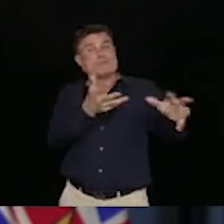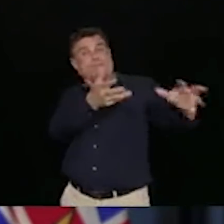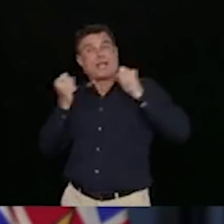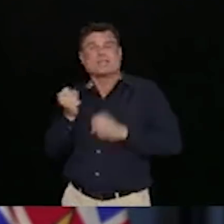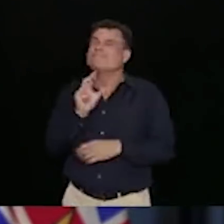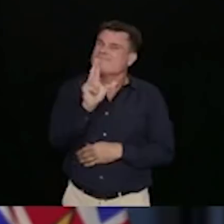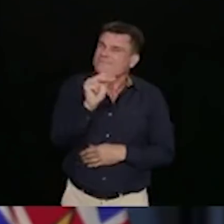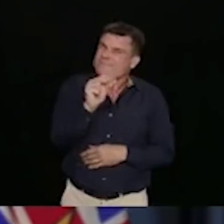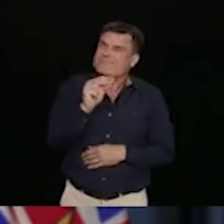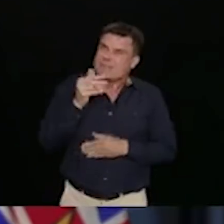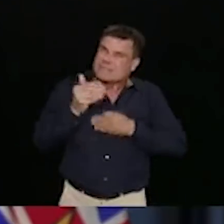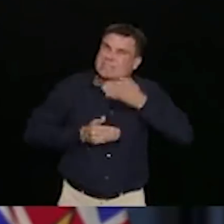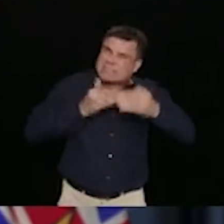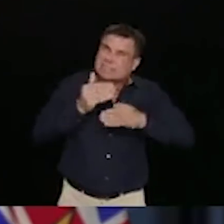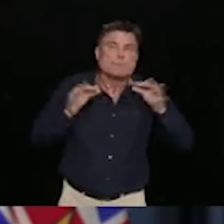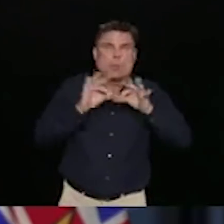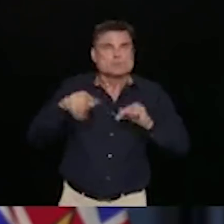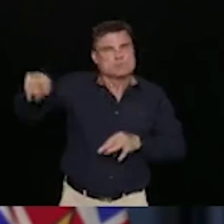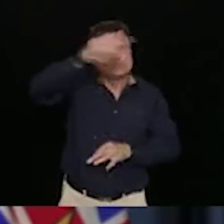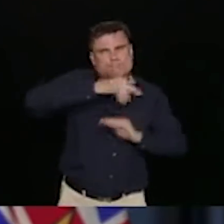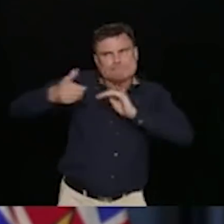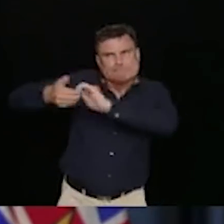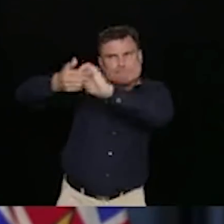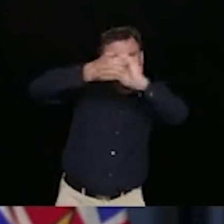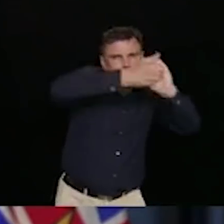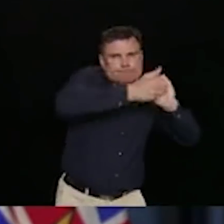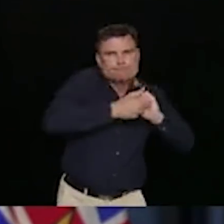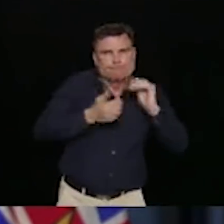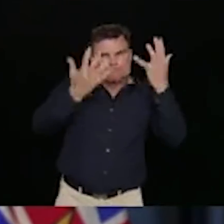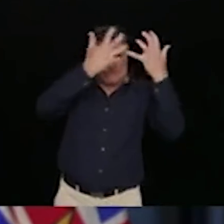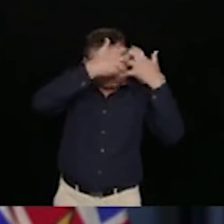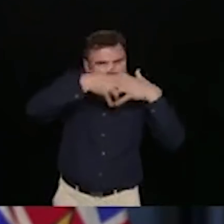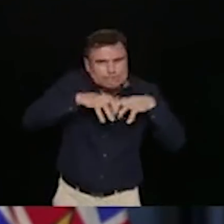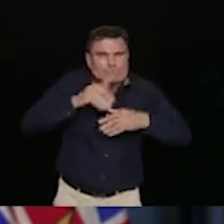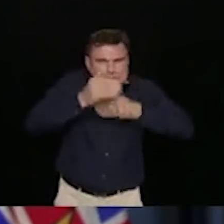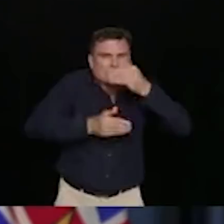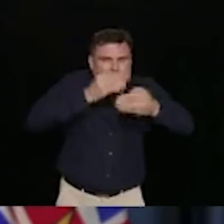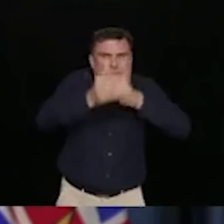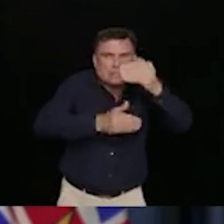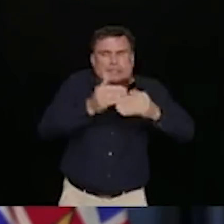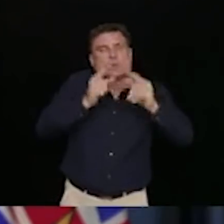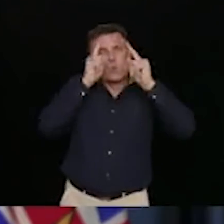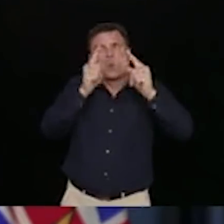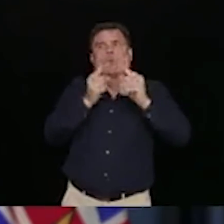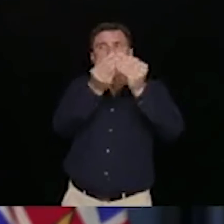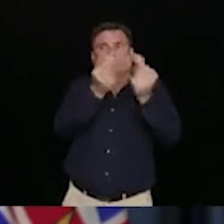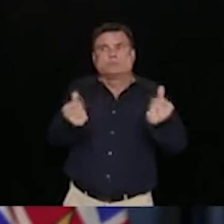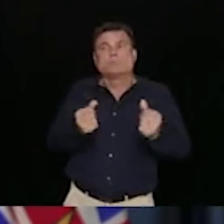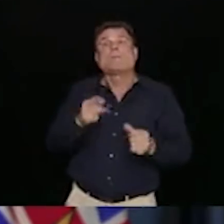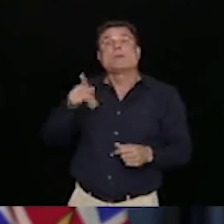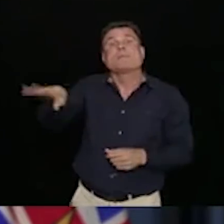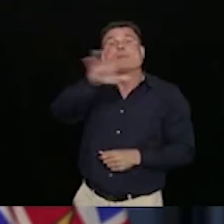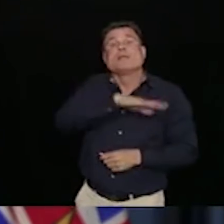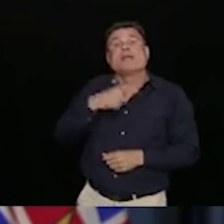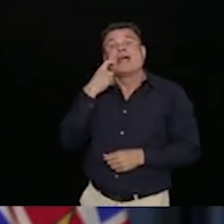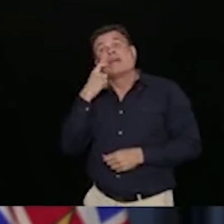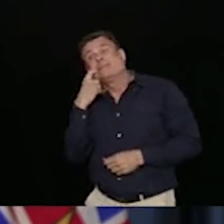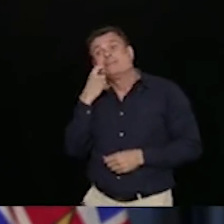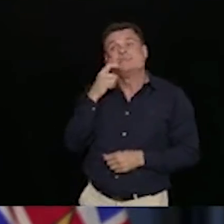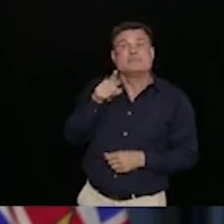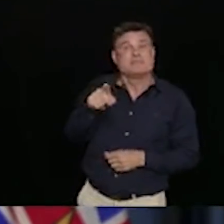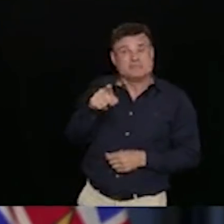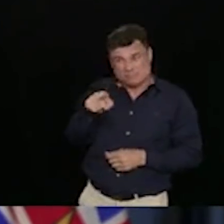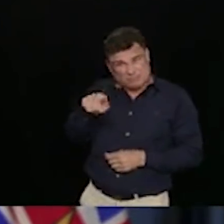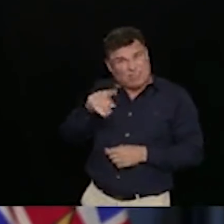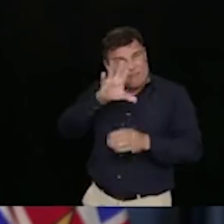working together, and most importantly, all of us recognizing that these people who are addicted to opioids are not criminals. They're